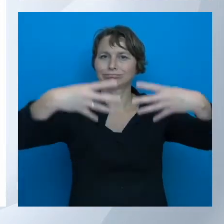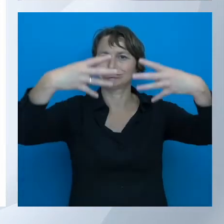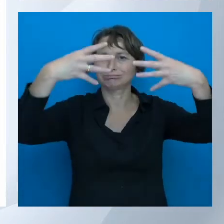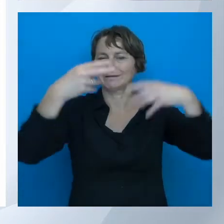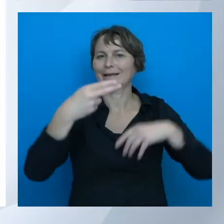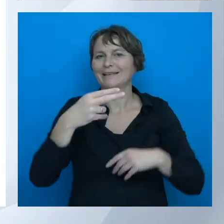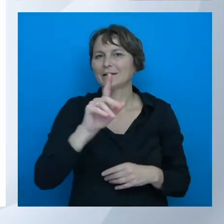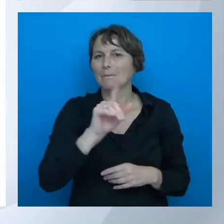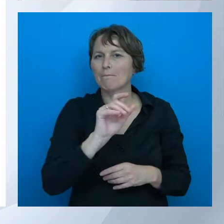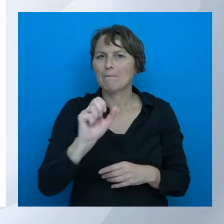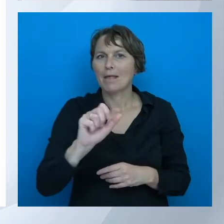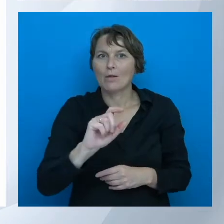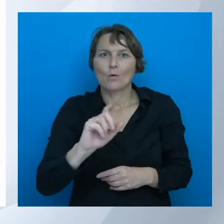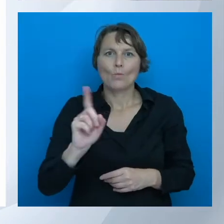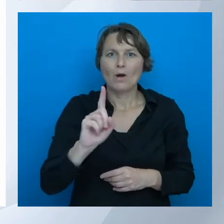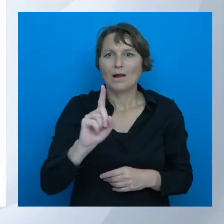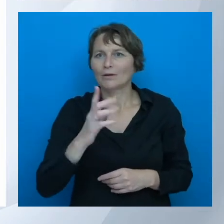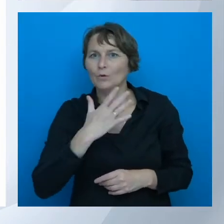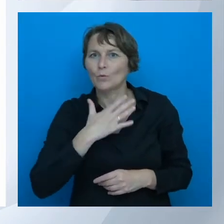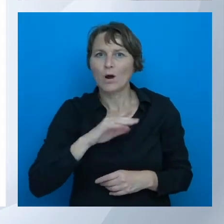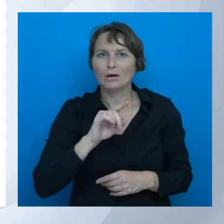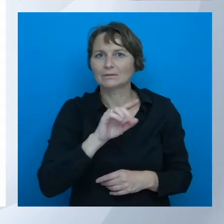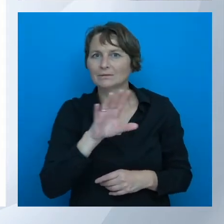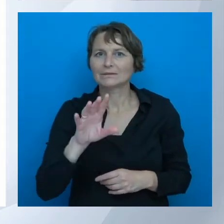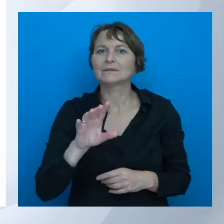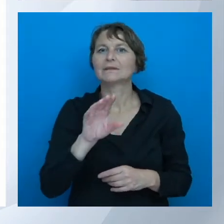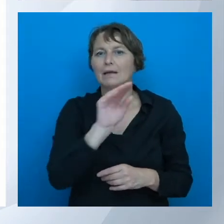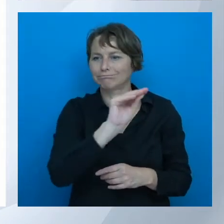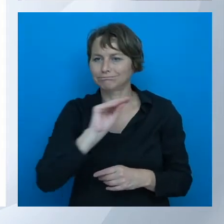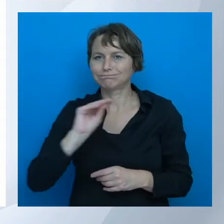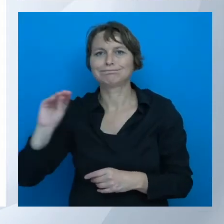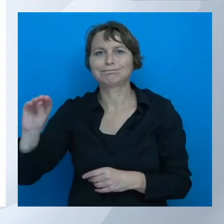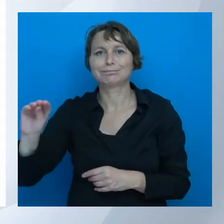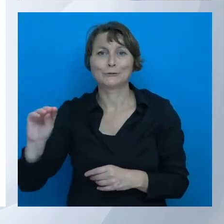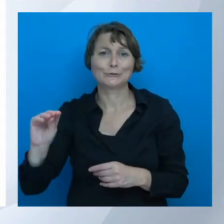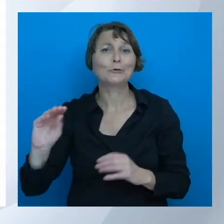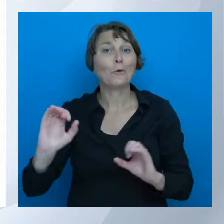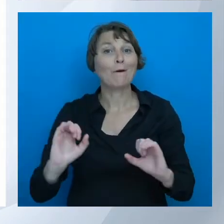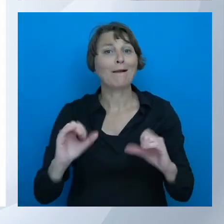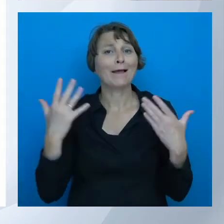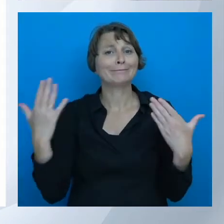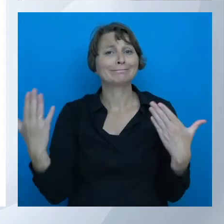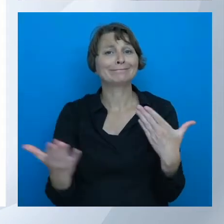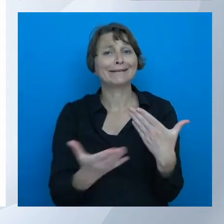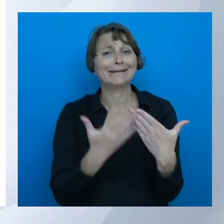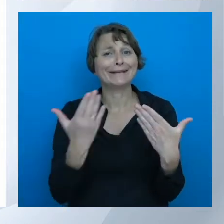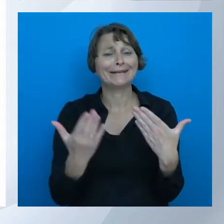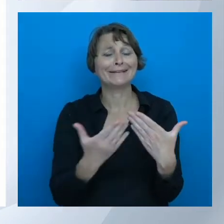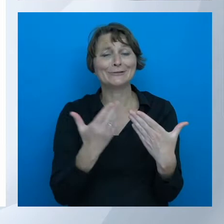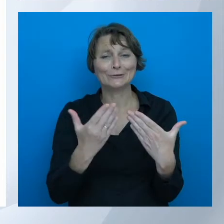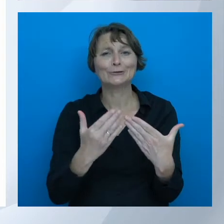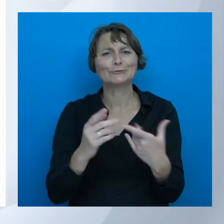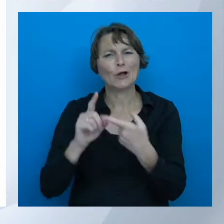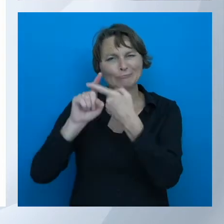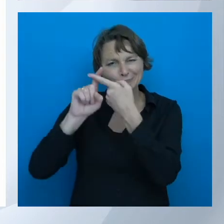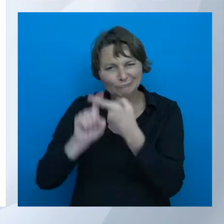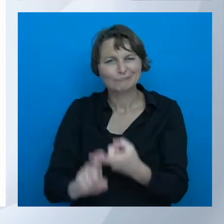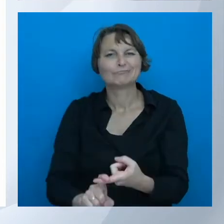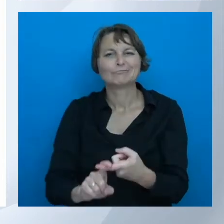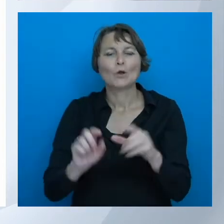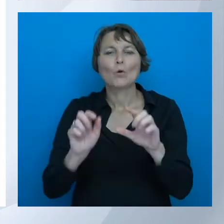want to surface it. So it makes life a bit easier to use a static site generator, but it's